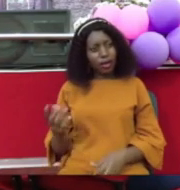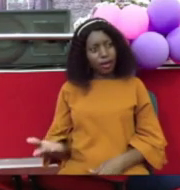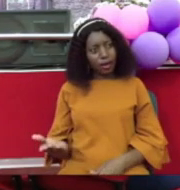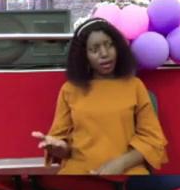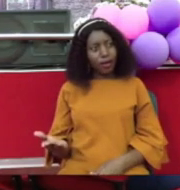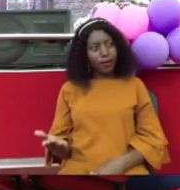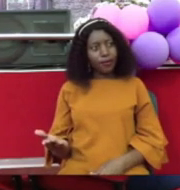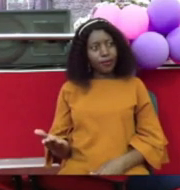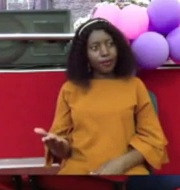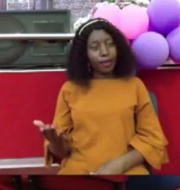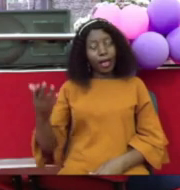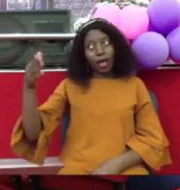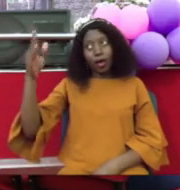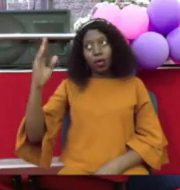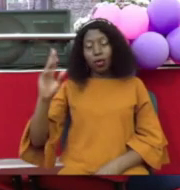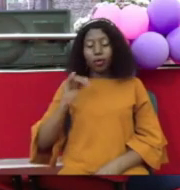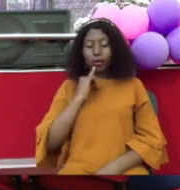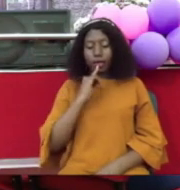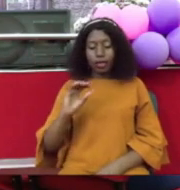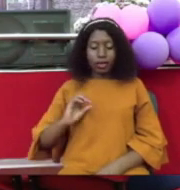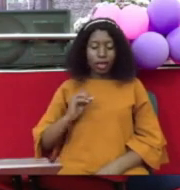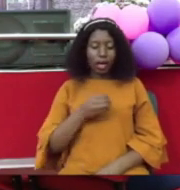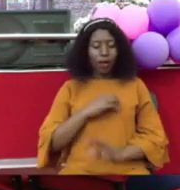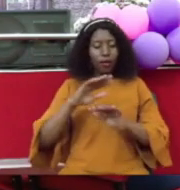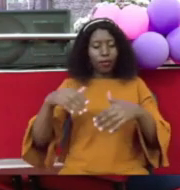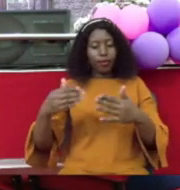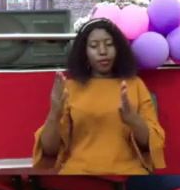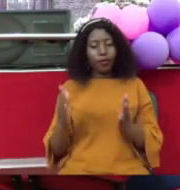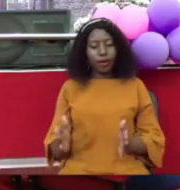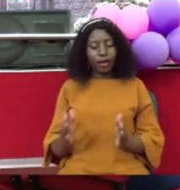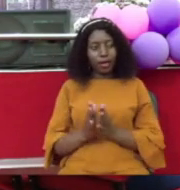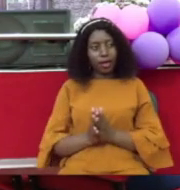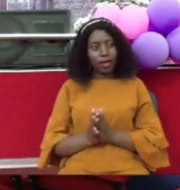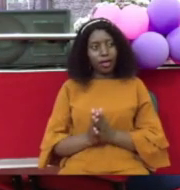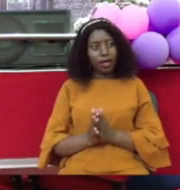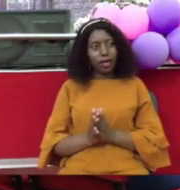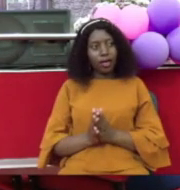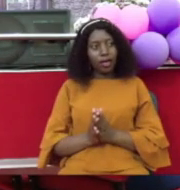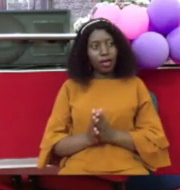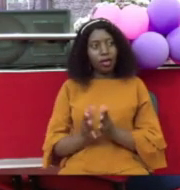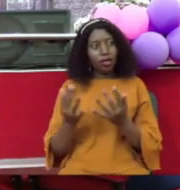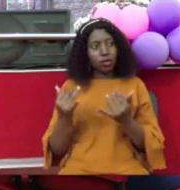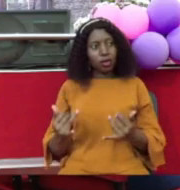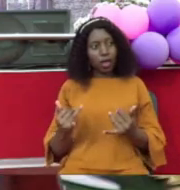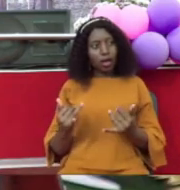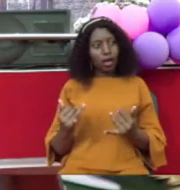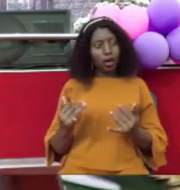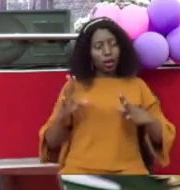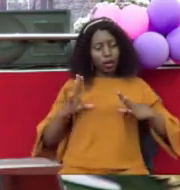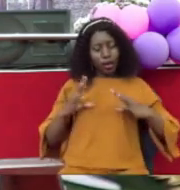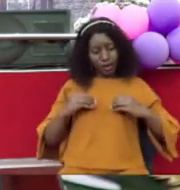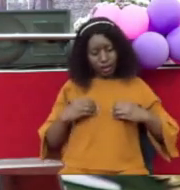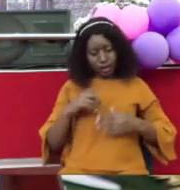Jehovah Jireh our provider? Jehovah Jireh mpeanaji wetu, yeye ndiye. So we confess what the word of God says.